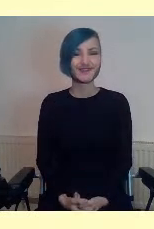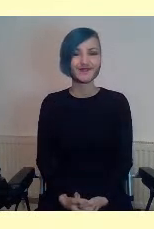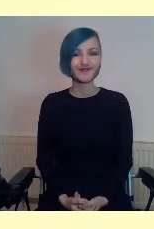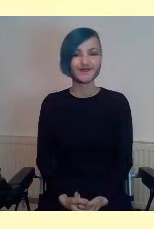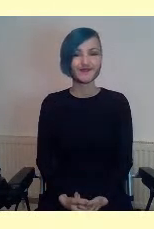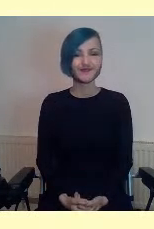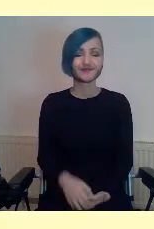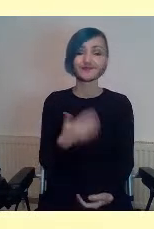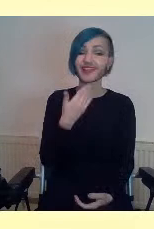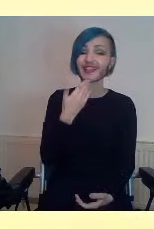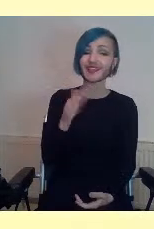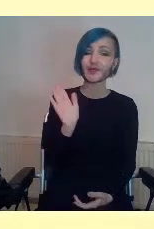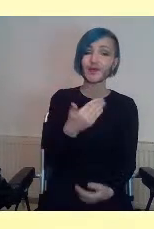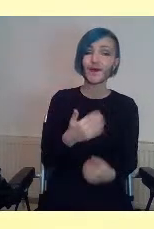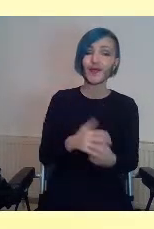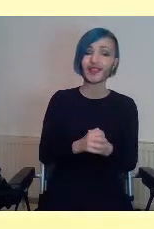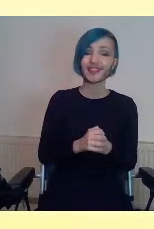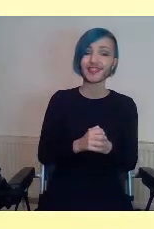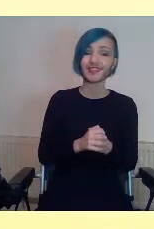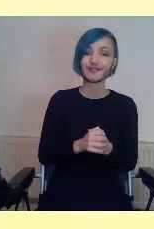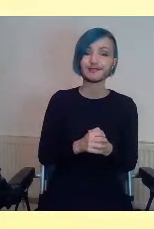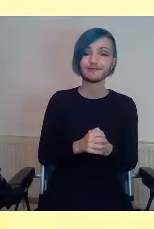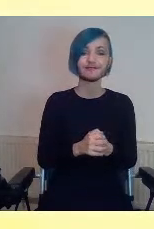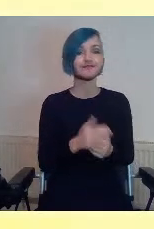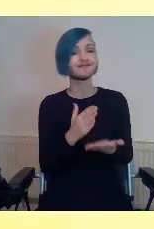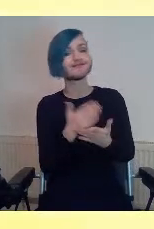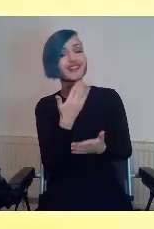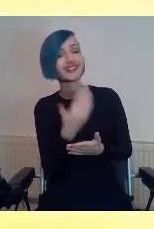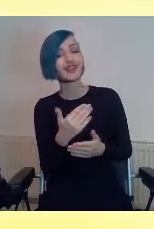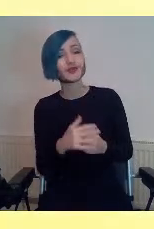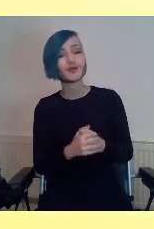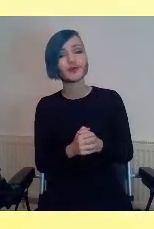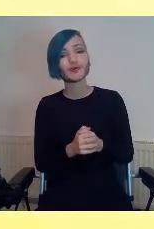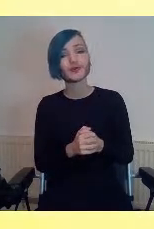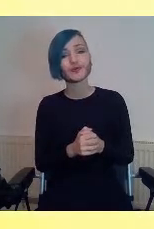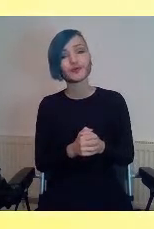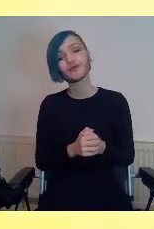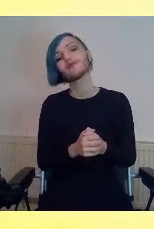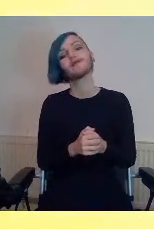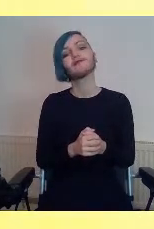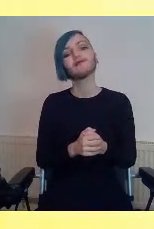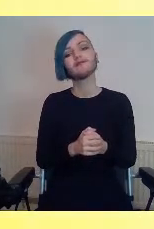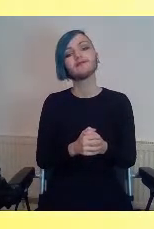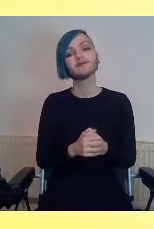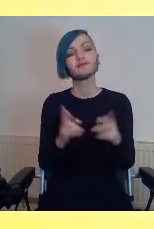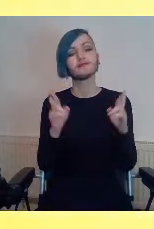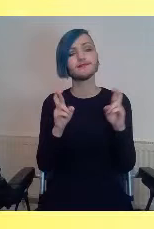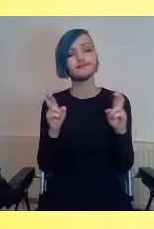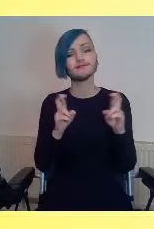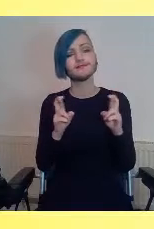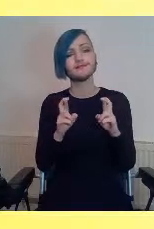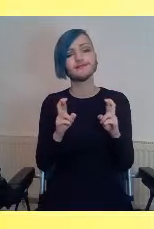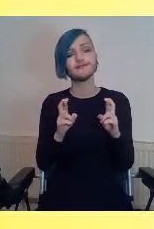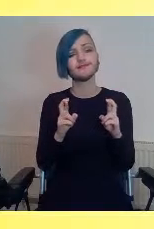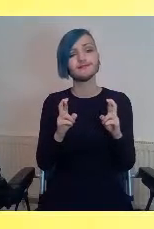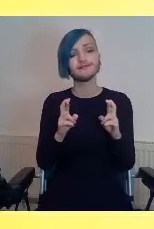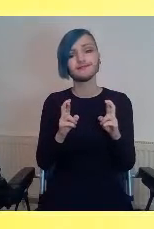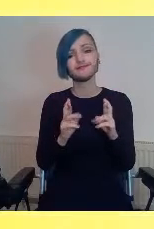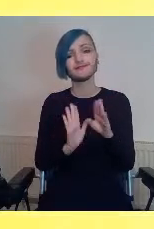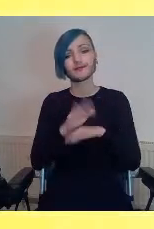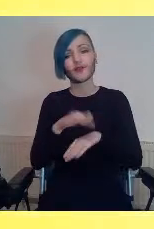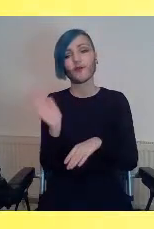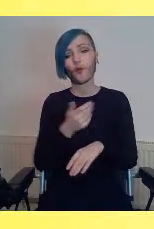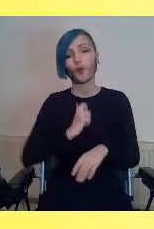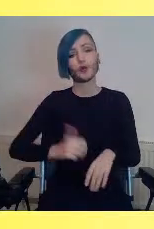Thank you all. Thank you all, and keep your fingers crossed for all human rights